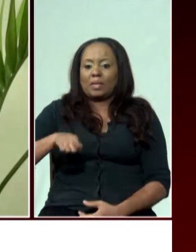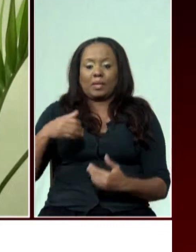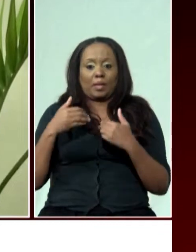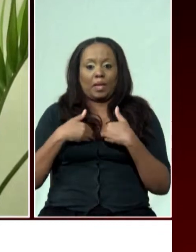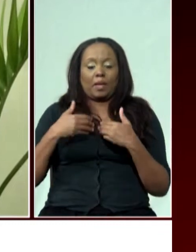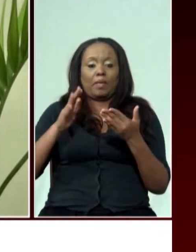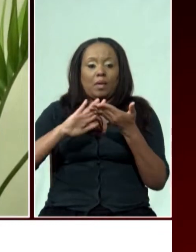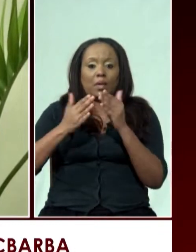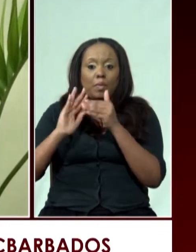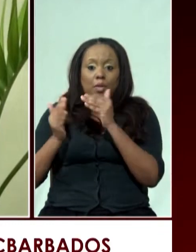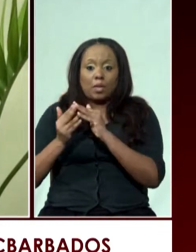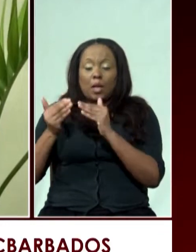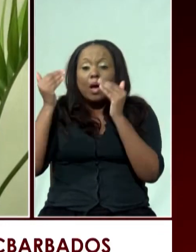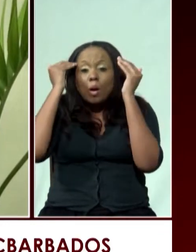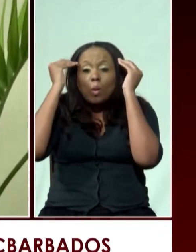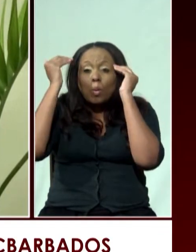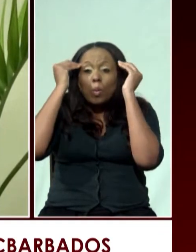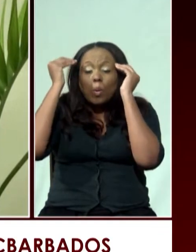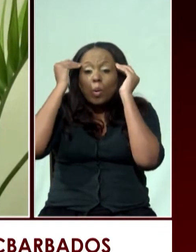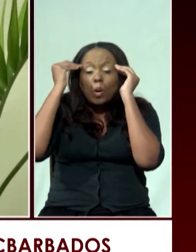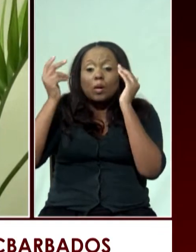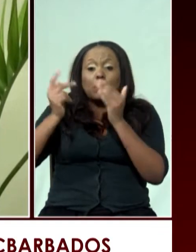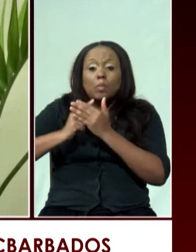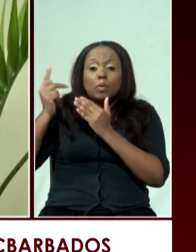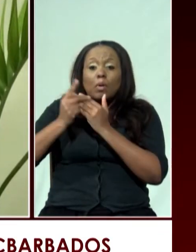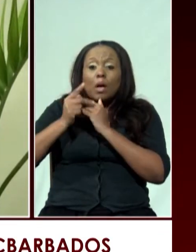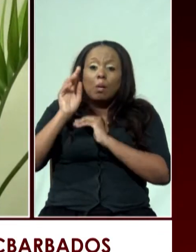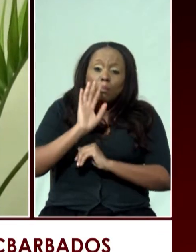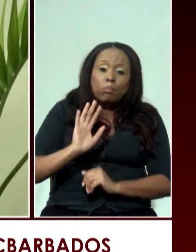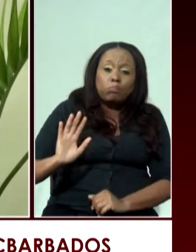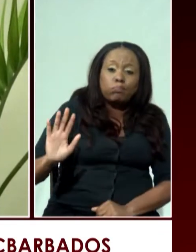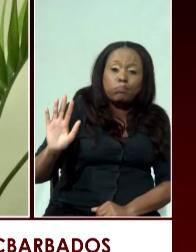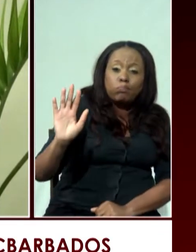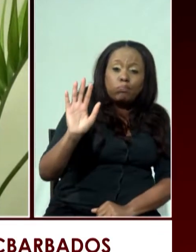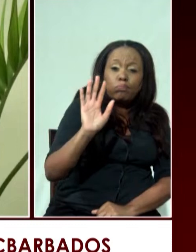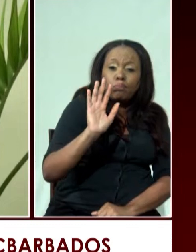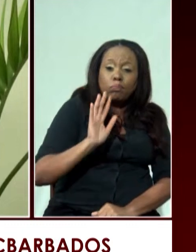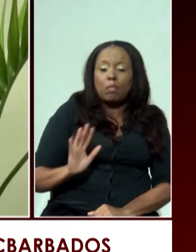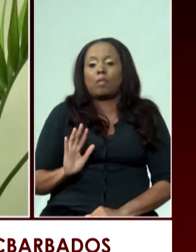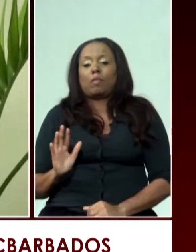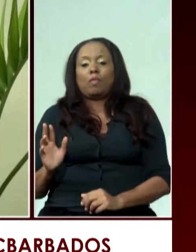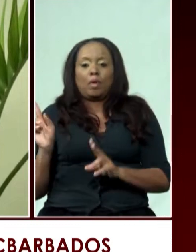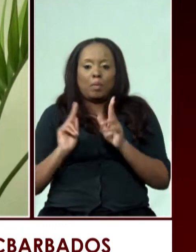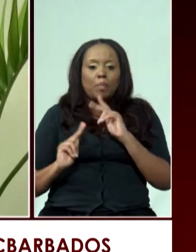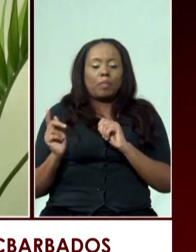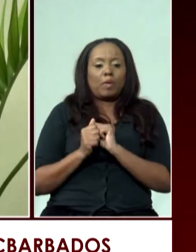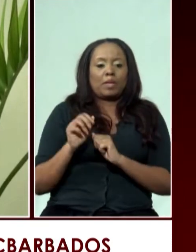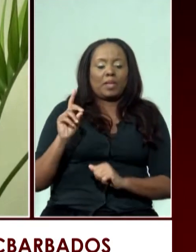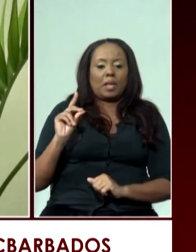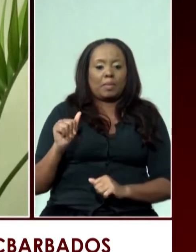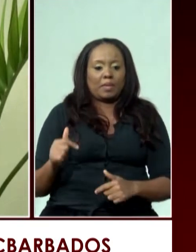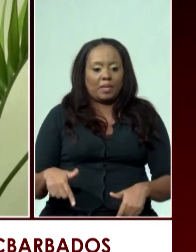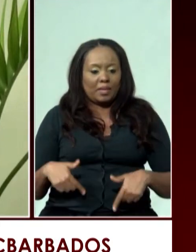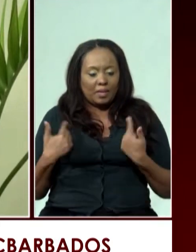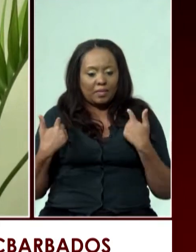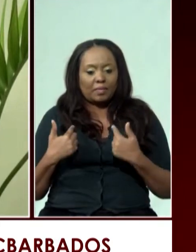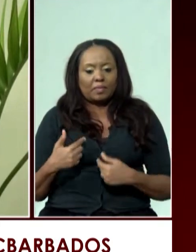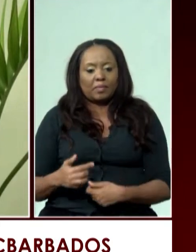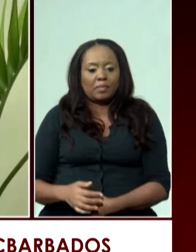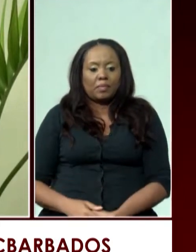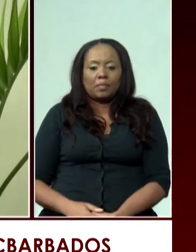psychological and emotional abuse of the disabled. And then, of course, there's the economic and financial abuse, where persons hold on to